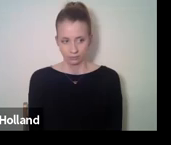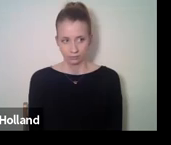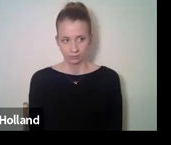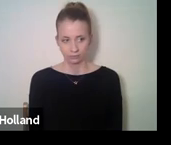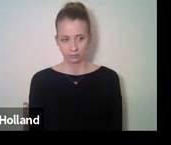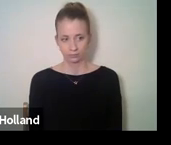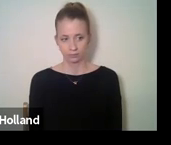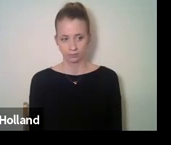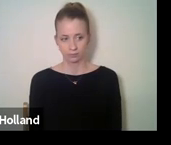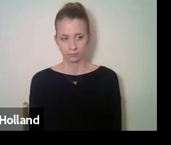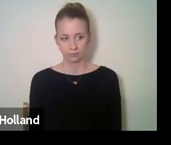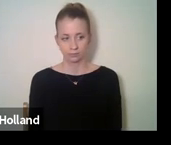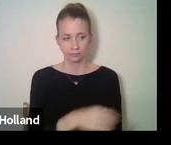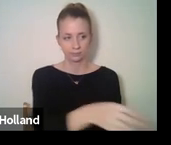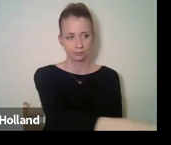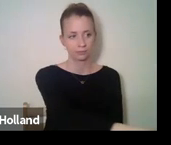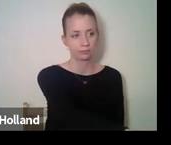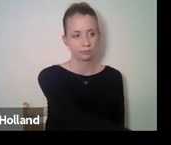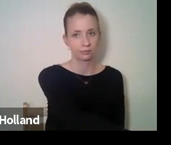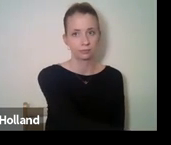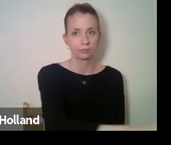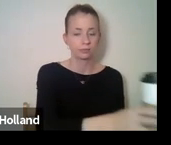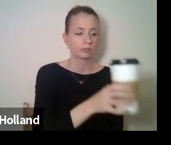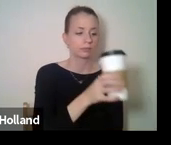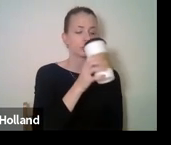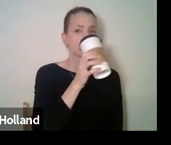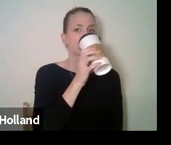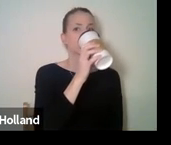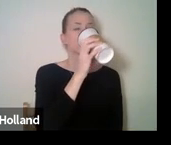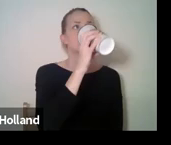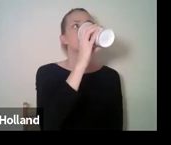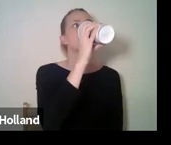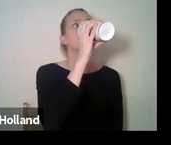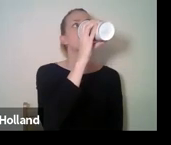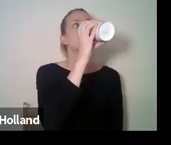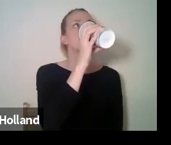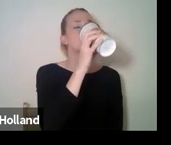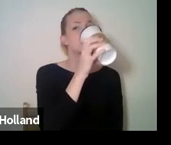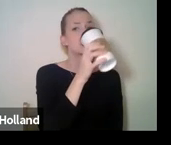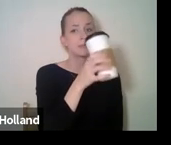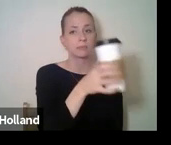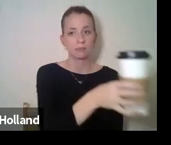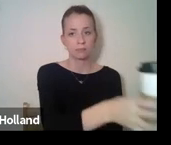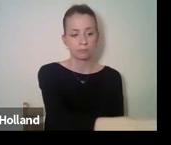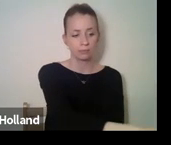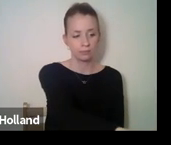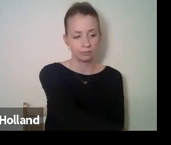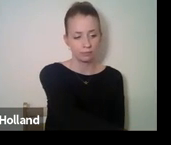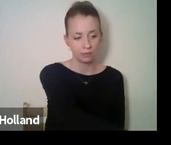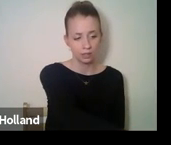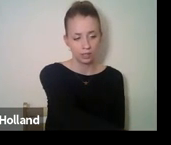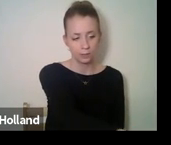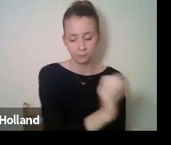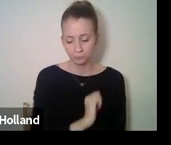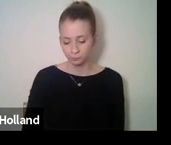pagando por los propios electrones llamados el suministro y estamos pagando para que los electrones lleguen a nosotros, lo que se